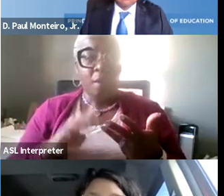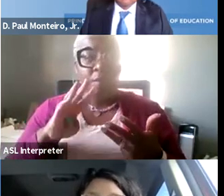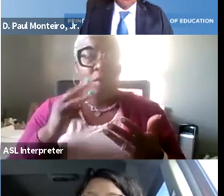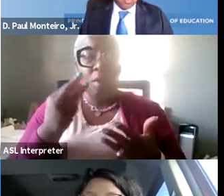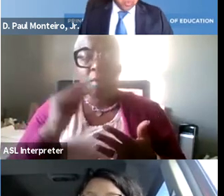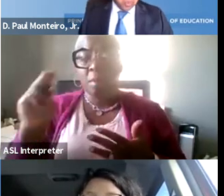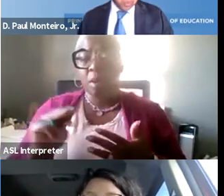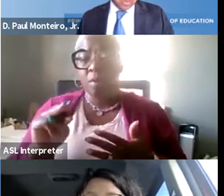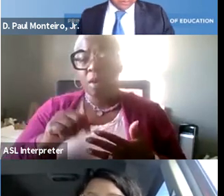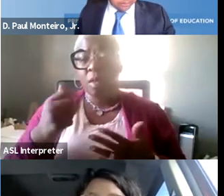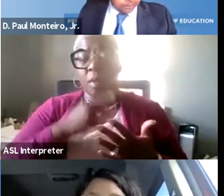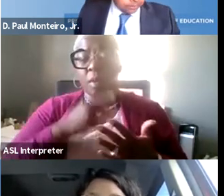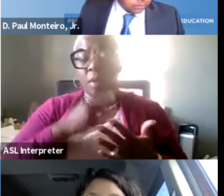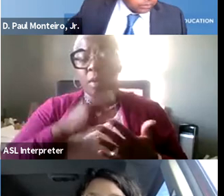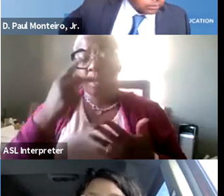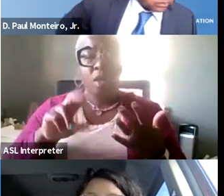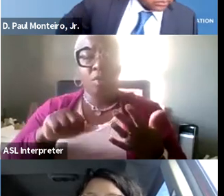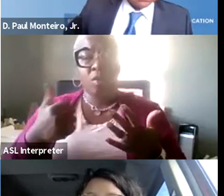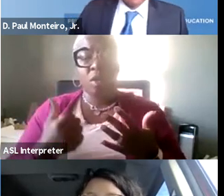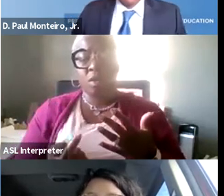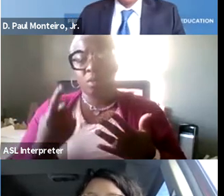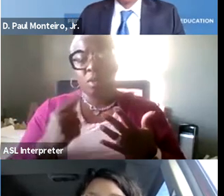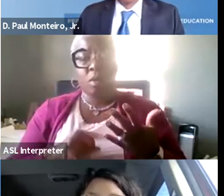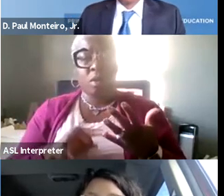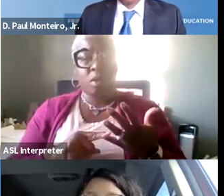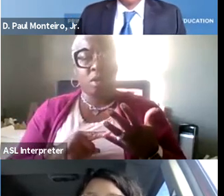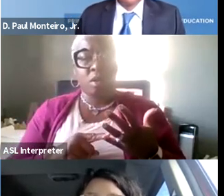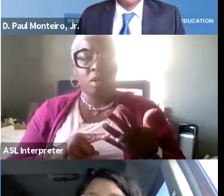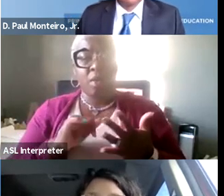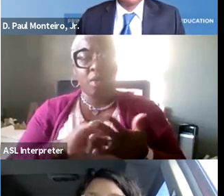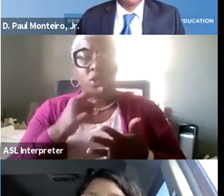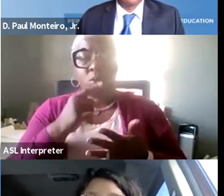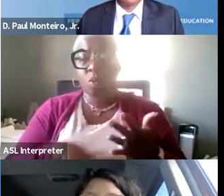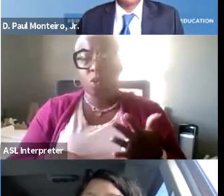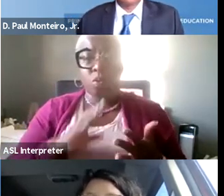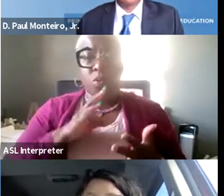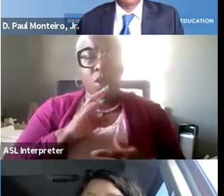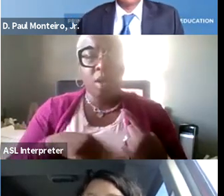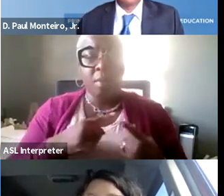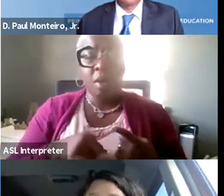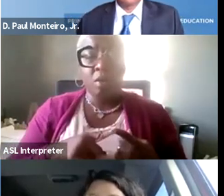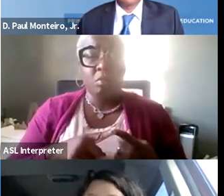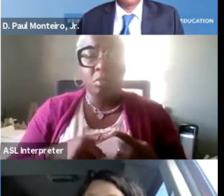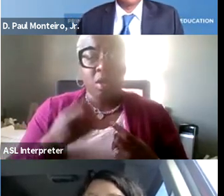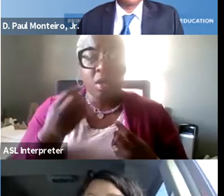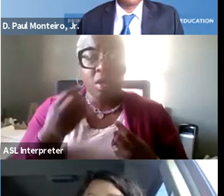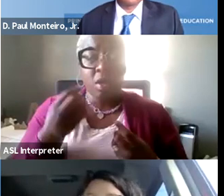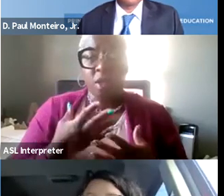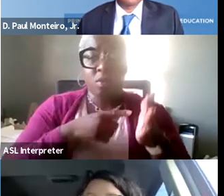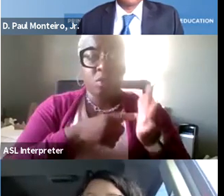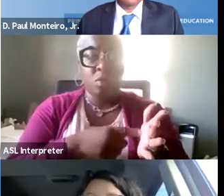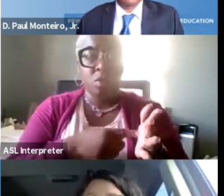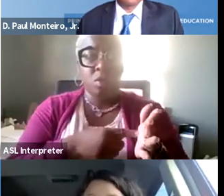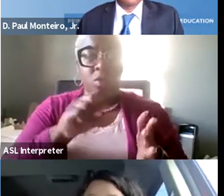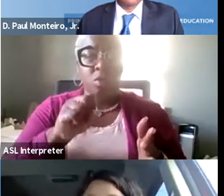$4 million for one project, and $30 million for another. Since that's what you were talking about. And this is all information that was presented on. So the